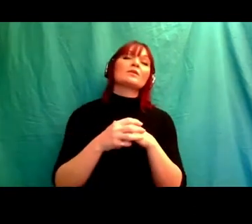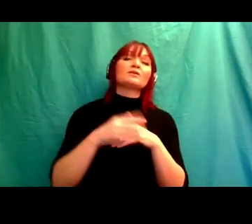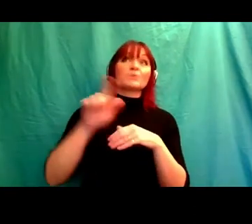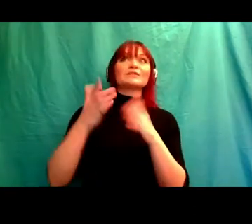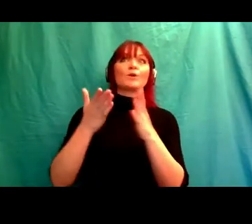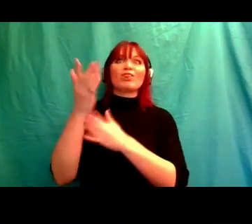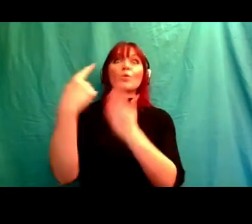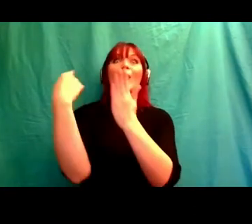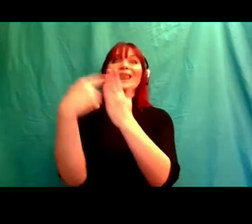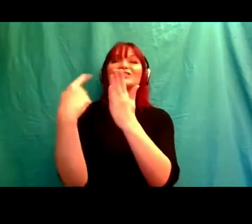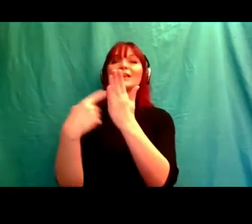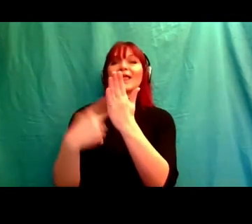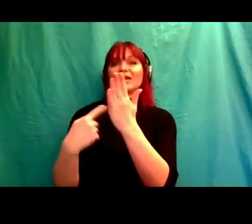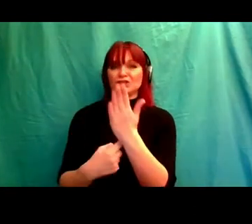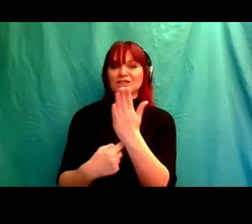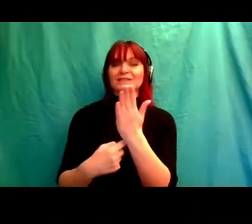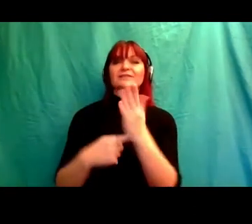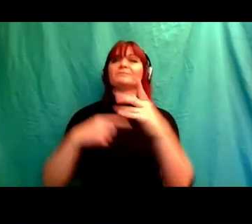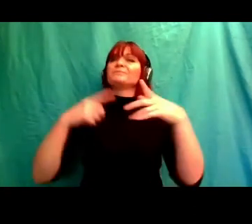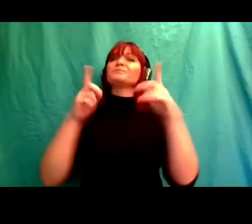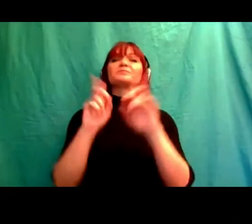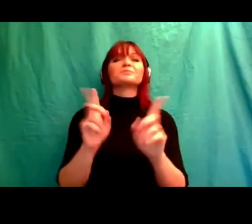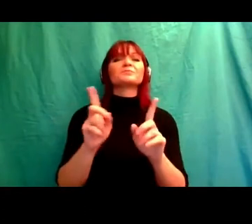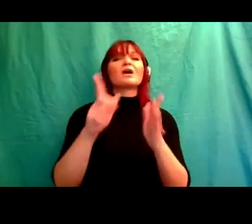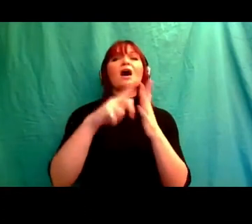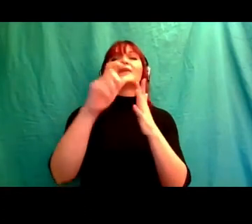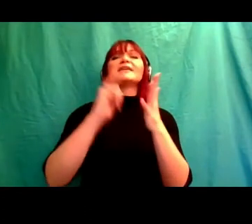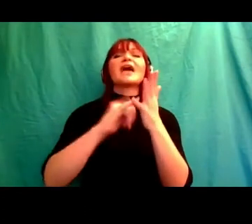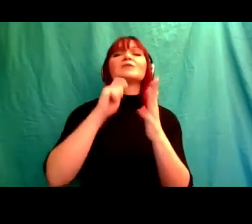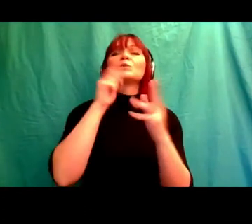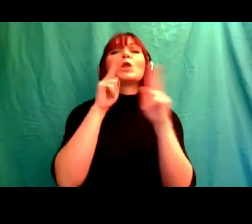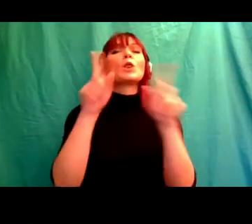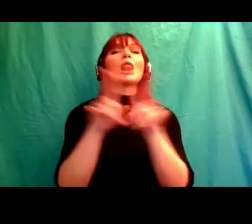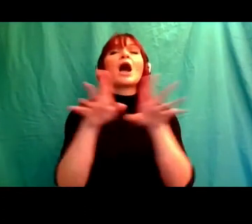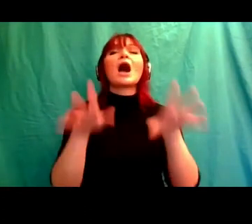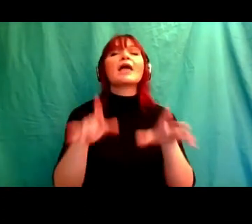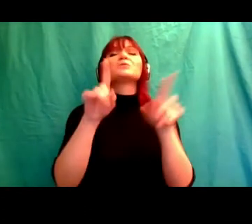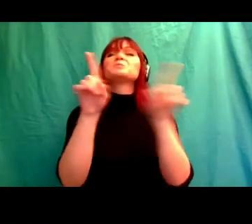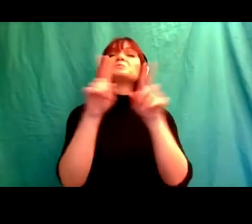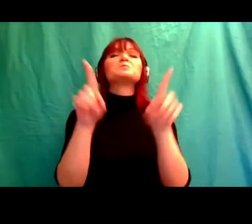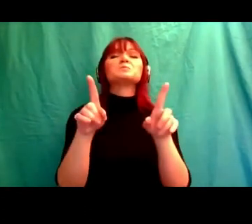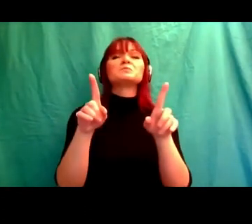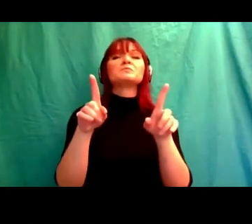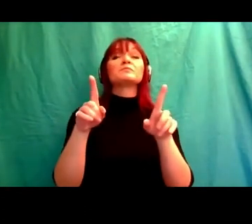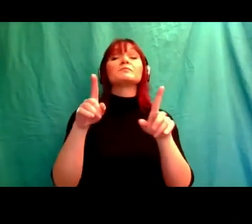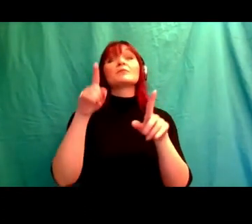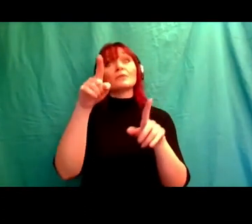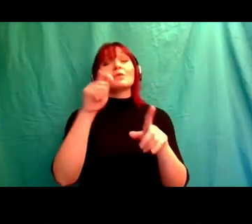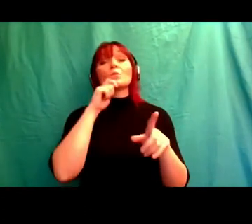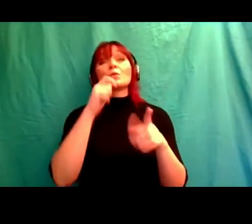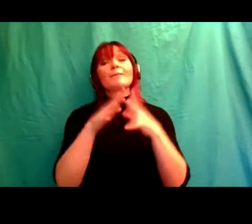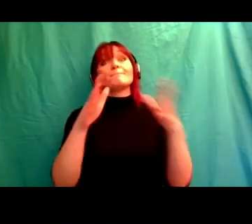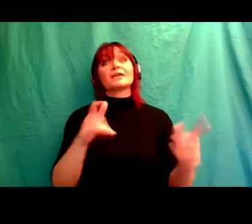lots of questions that they raise about what a statutory ICS will look like, what it will mean. Some things are clear. There's going to be some quite big changes, I think, to